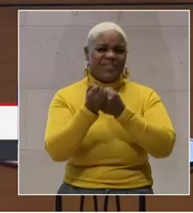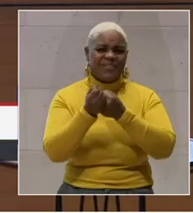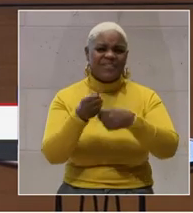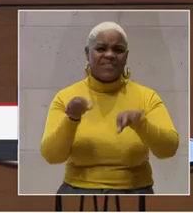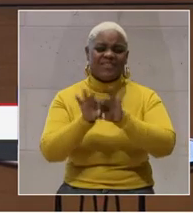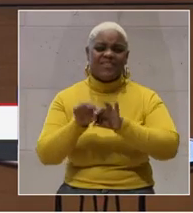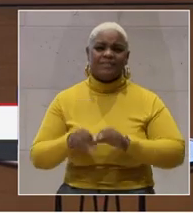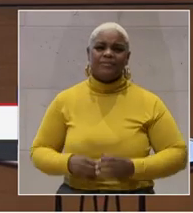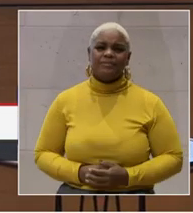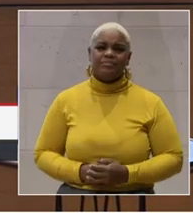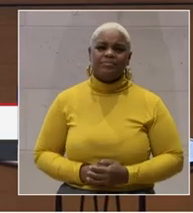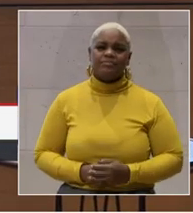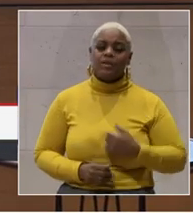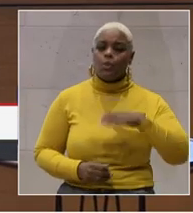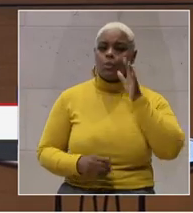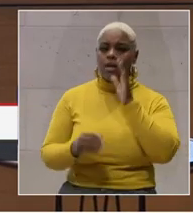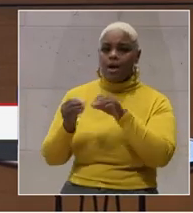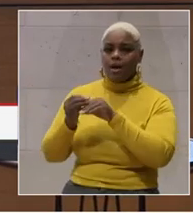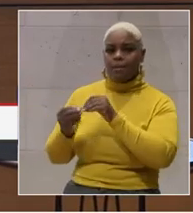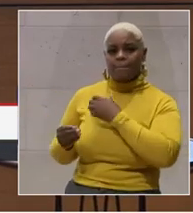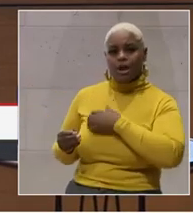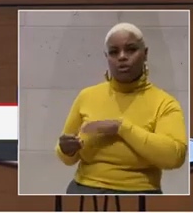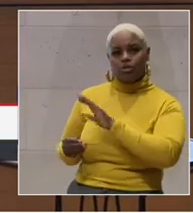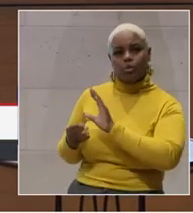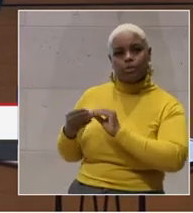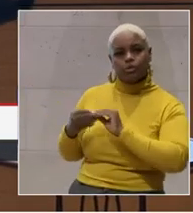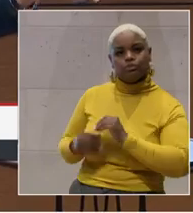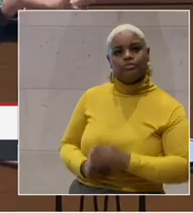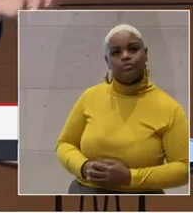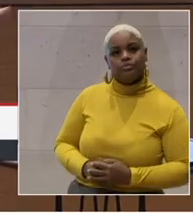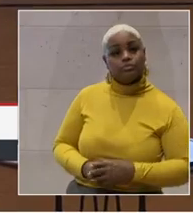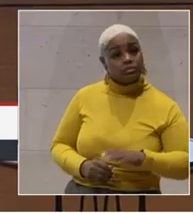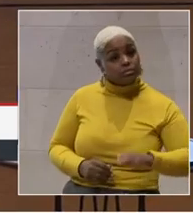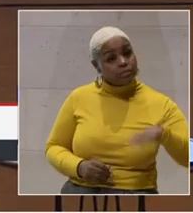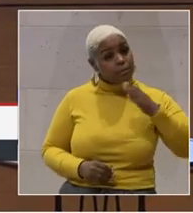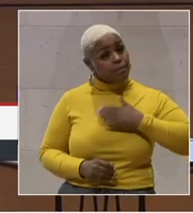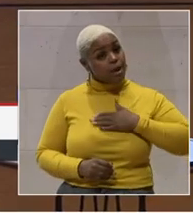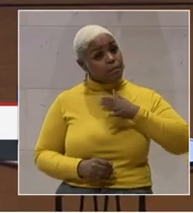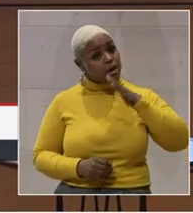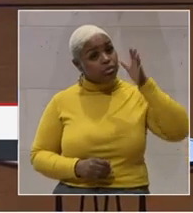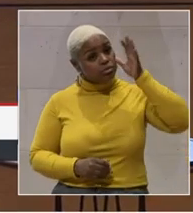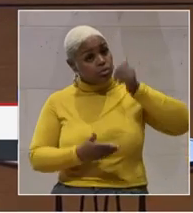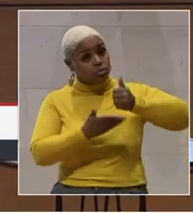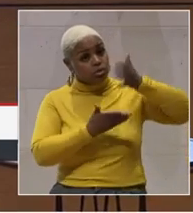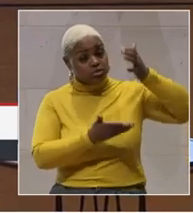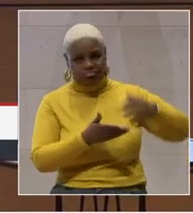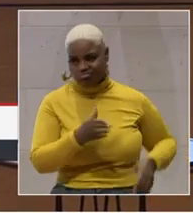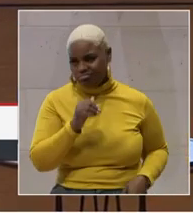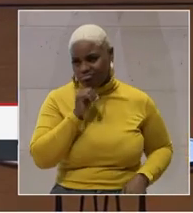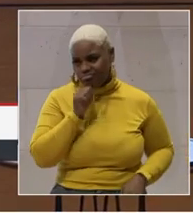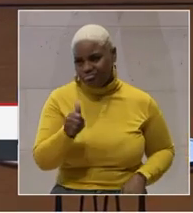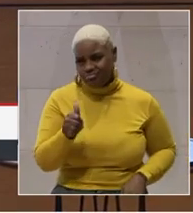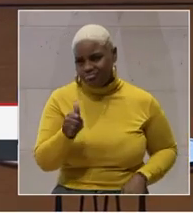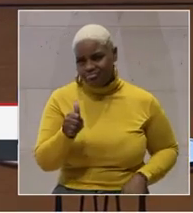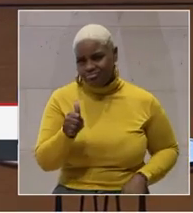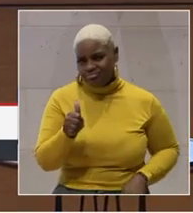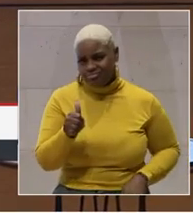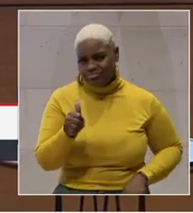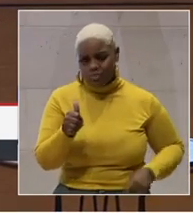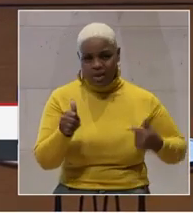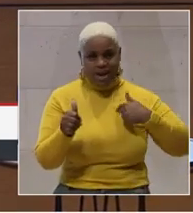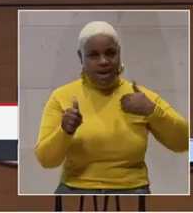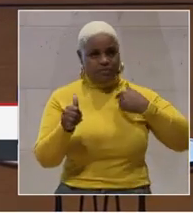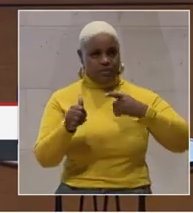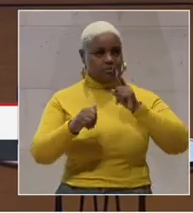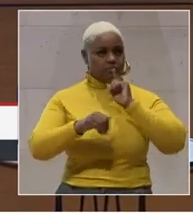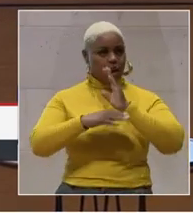My parents didn't have a lot of money. They did not have a lot of money. And so we had a very humble home. But out of that